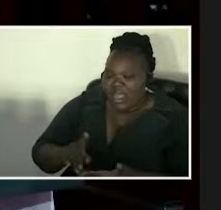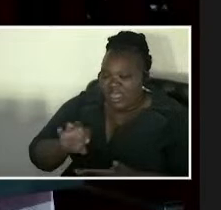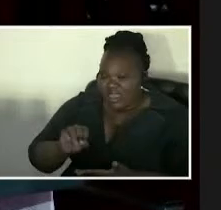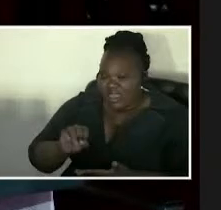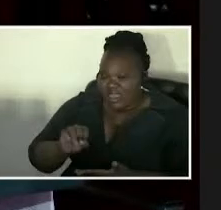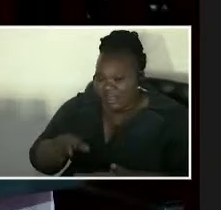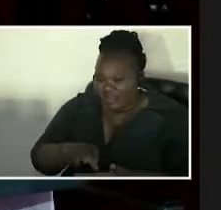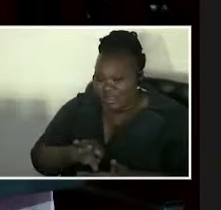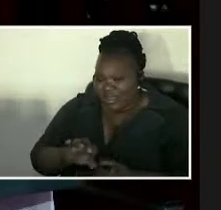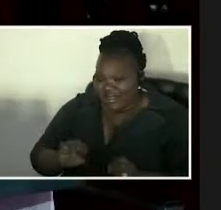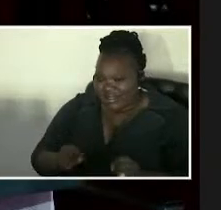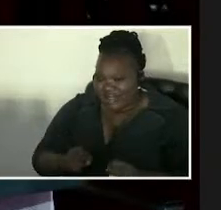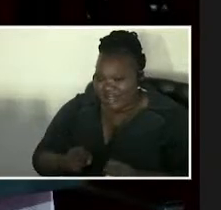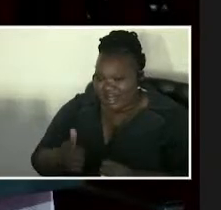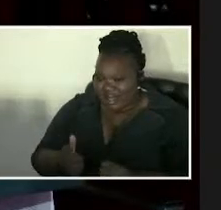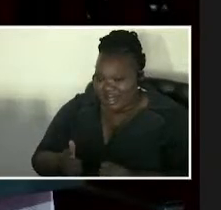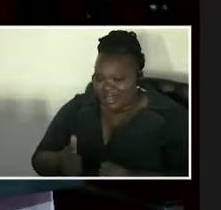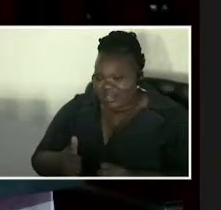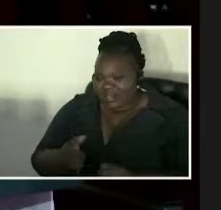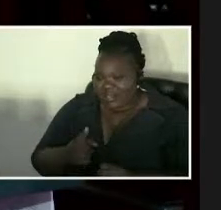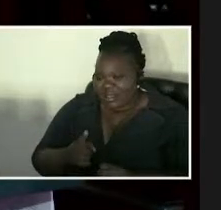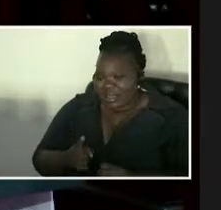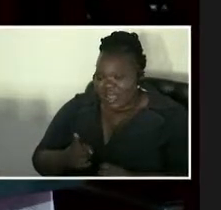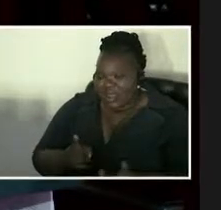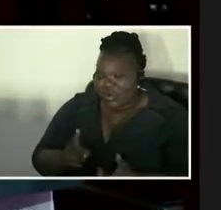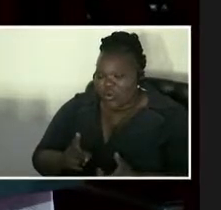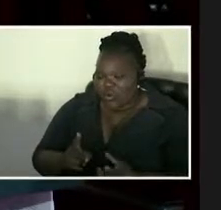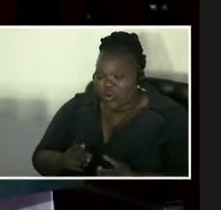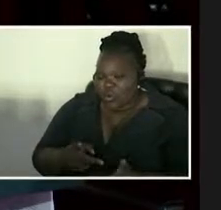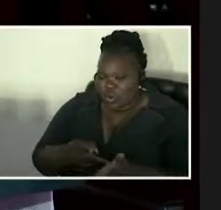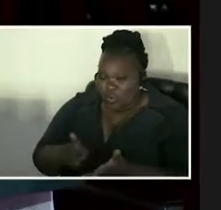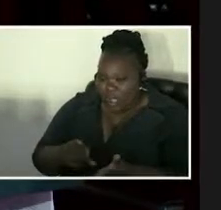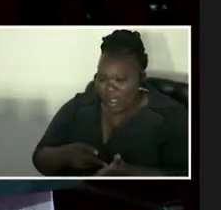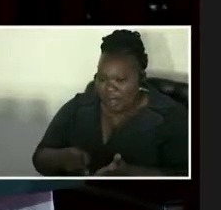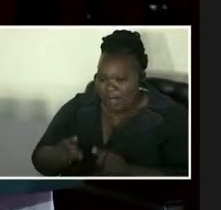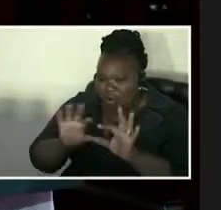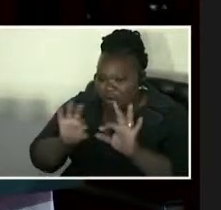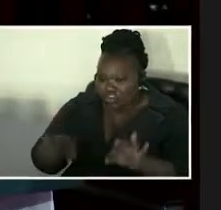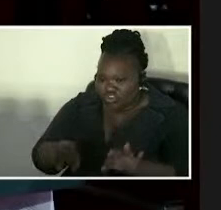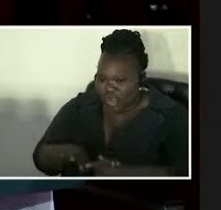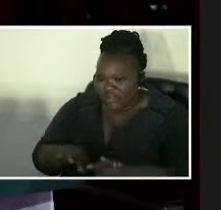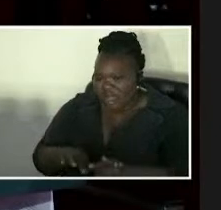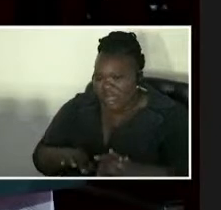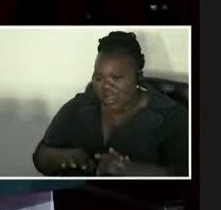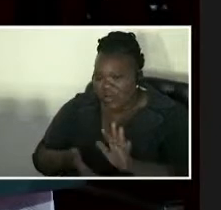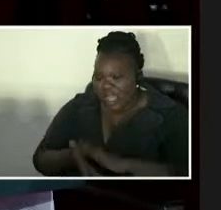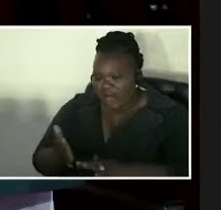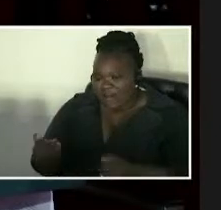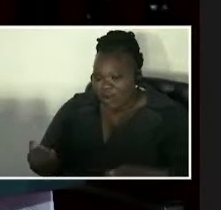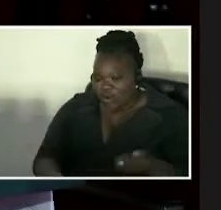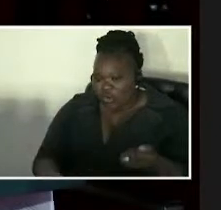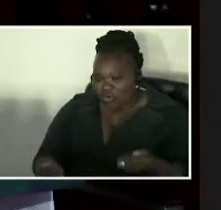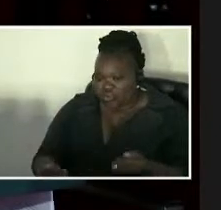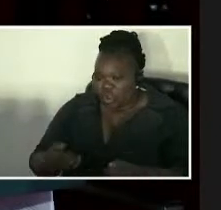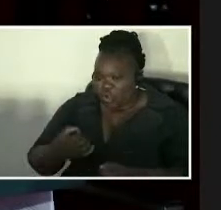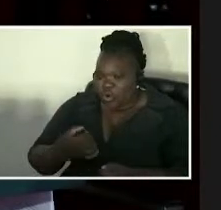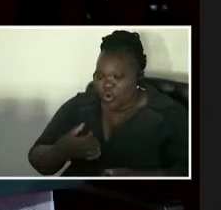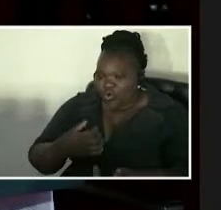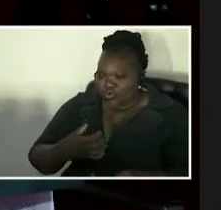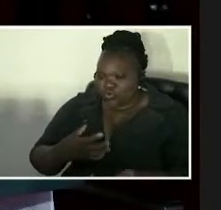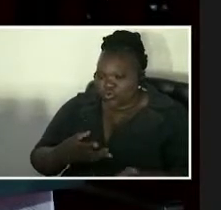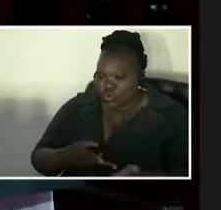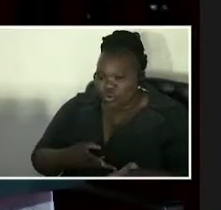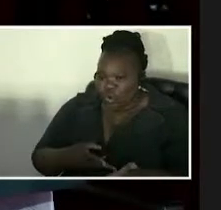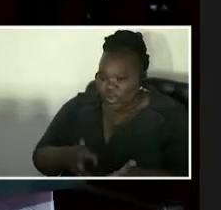accountable the time for comprehensive is over paying contractors who have taken the department to court for failure to honor the